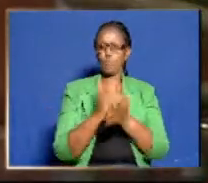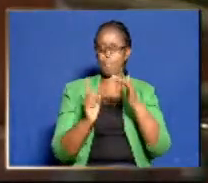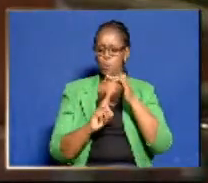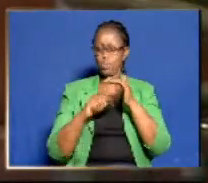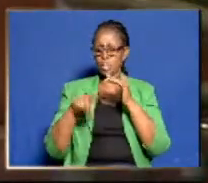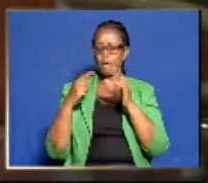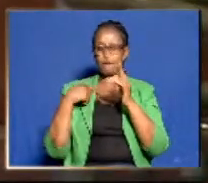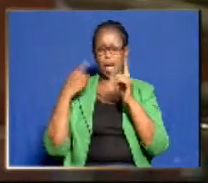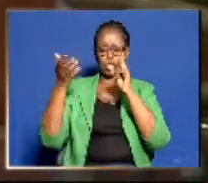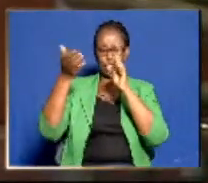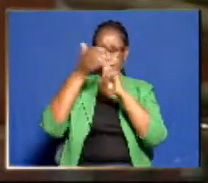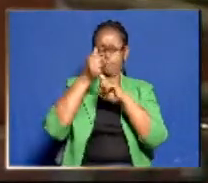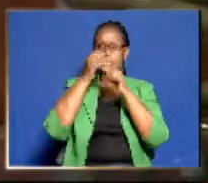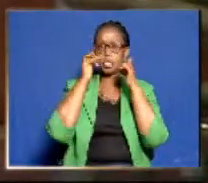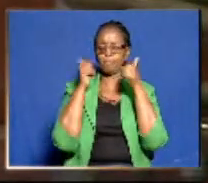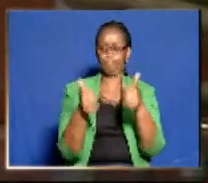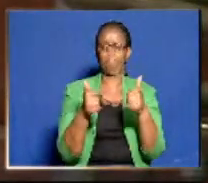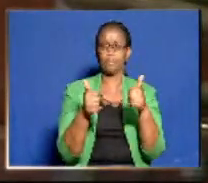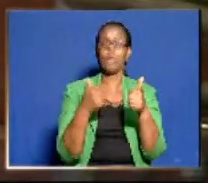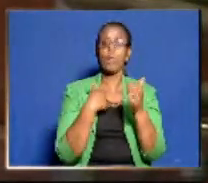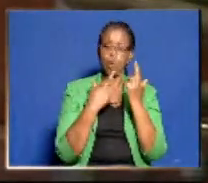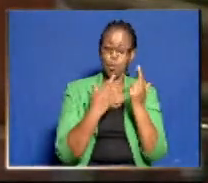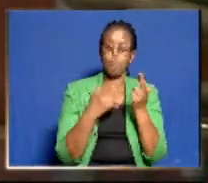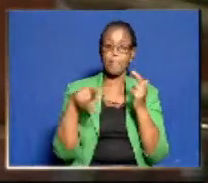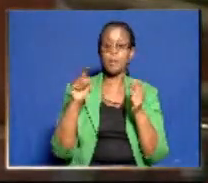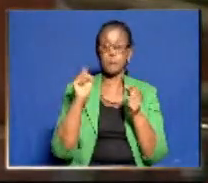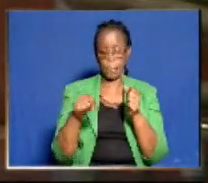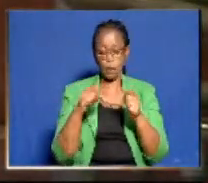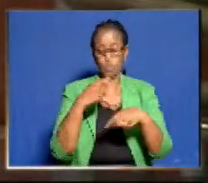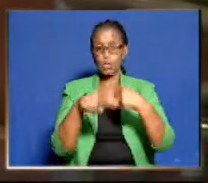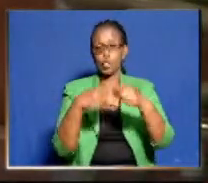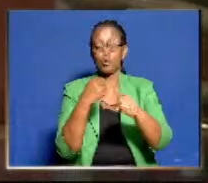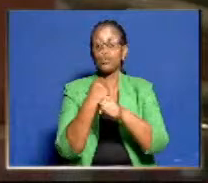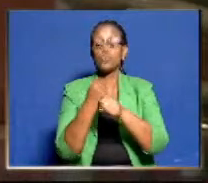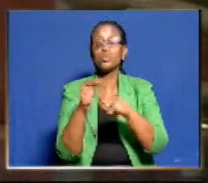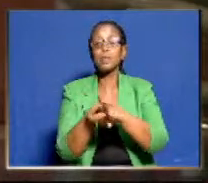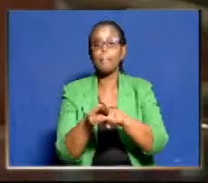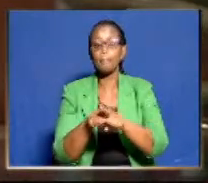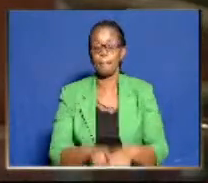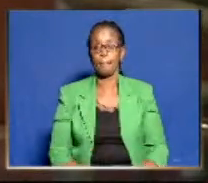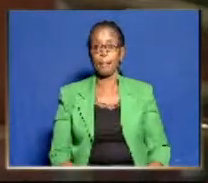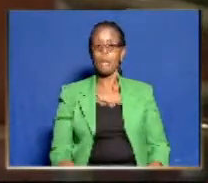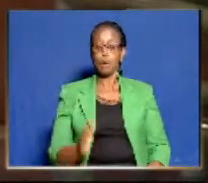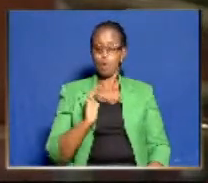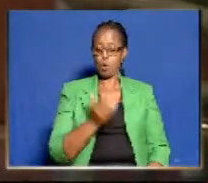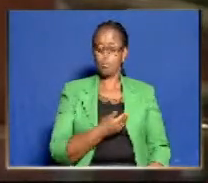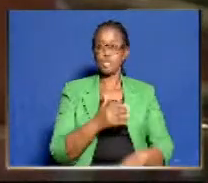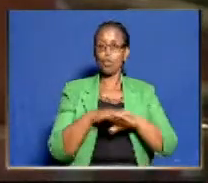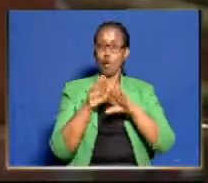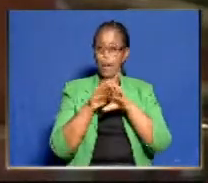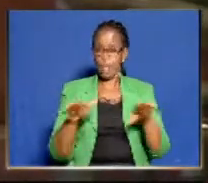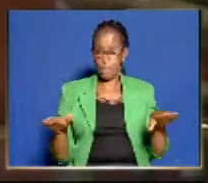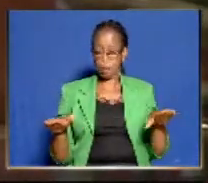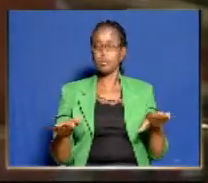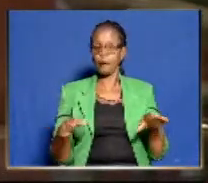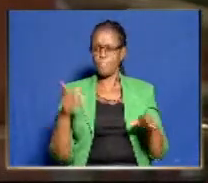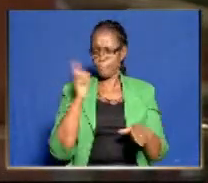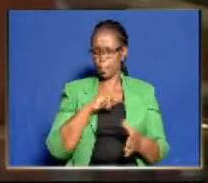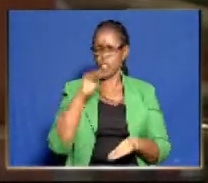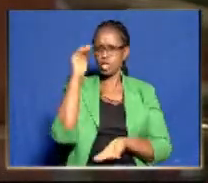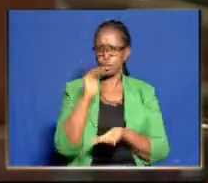and we'd like them to continue doing the same. And you realize that the Departmental Committee on Lands also reduced